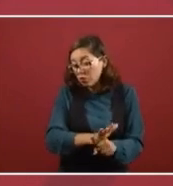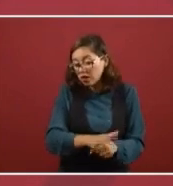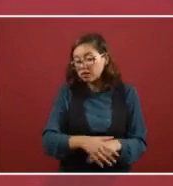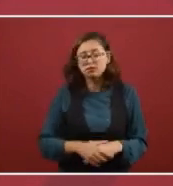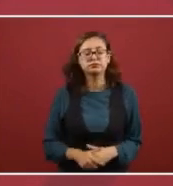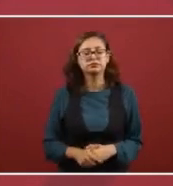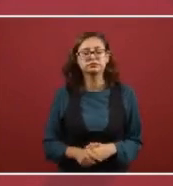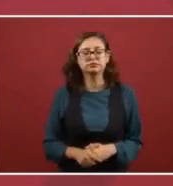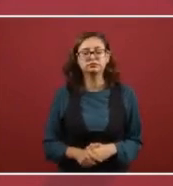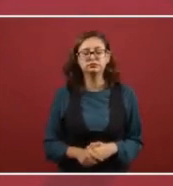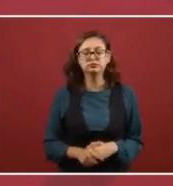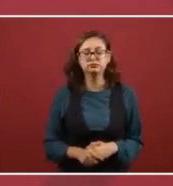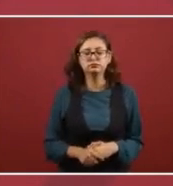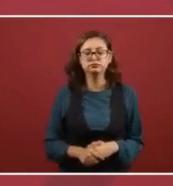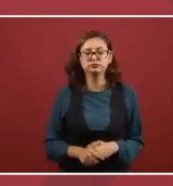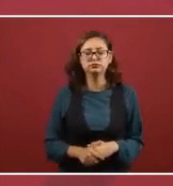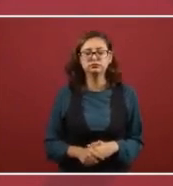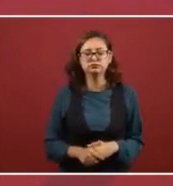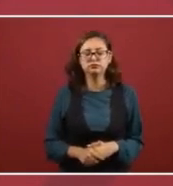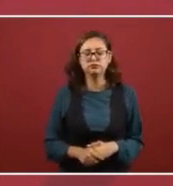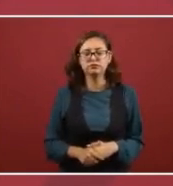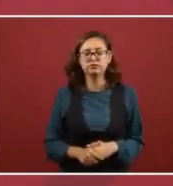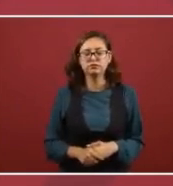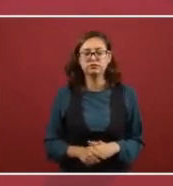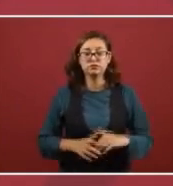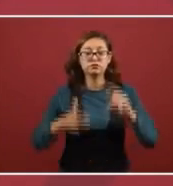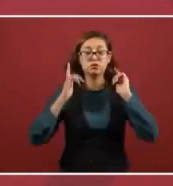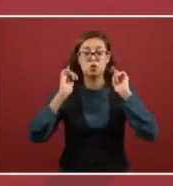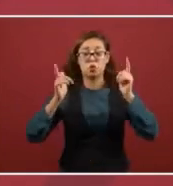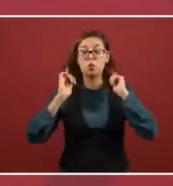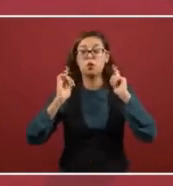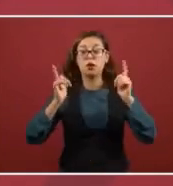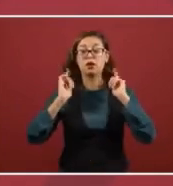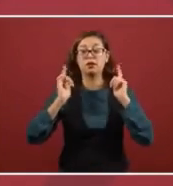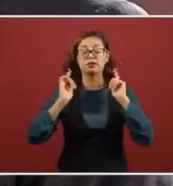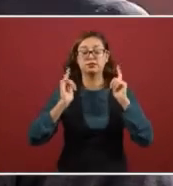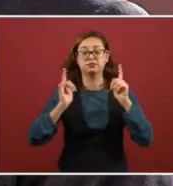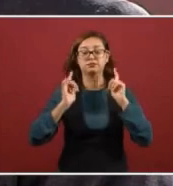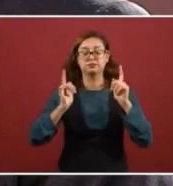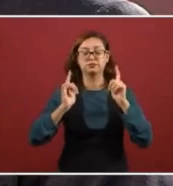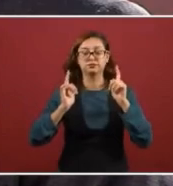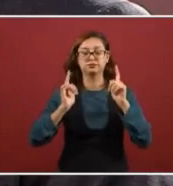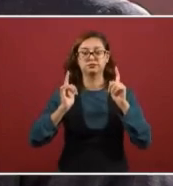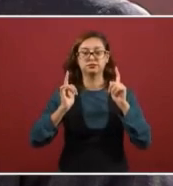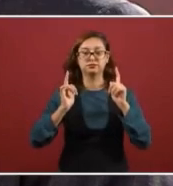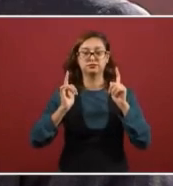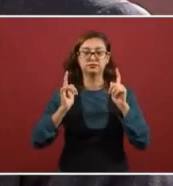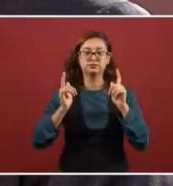ojalá hopefully una empresa that a company